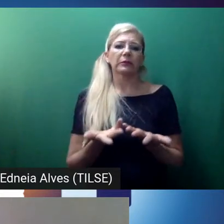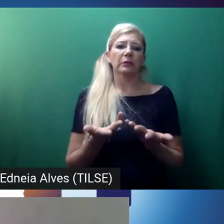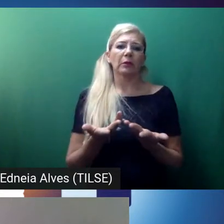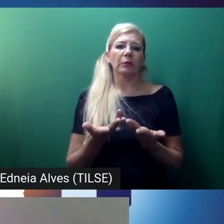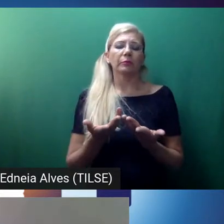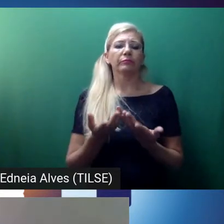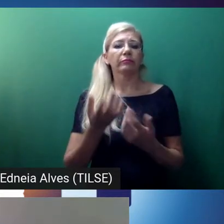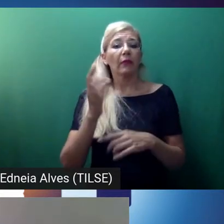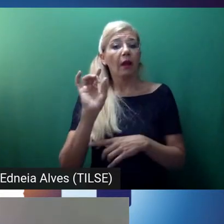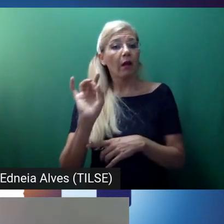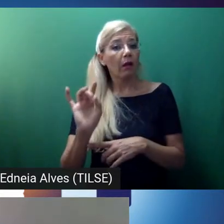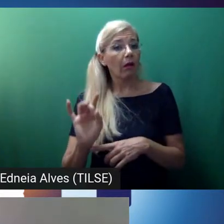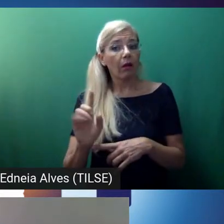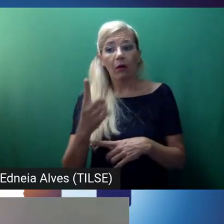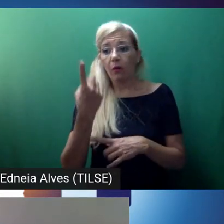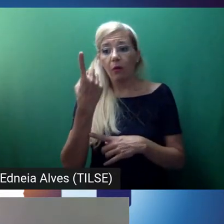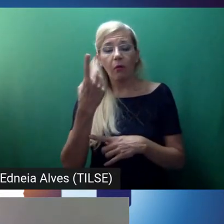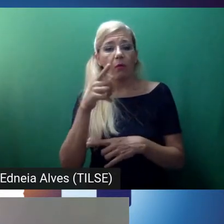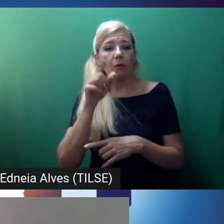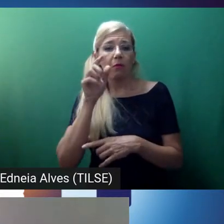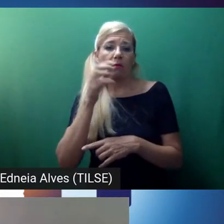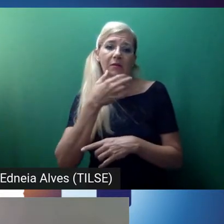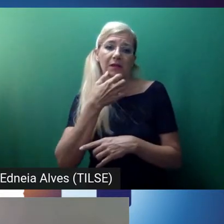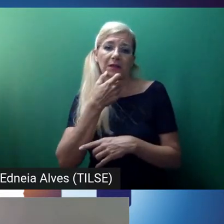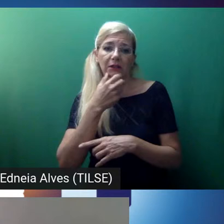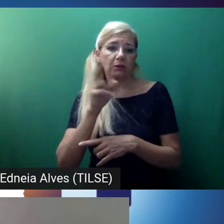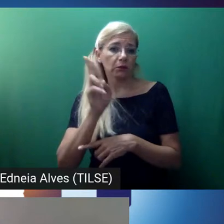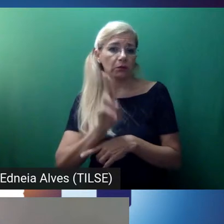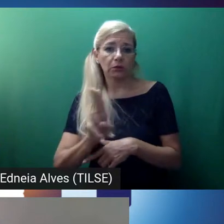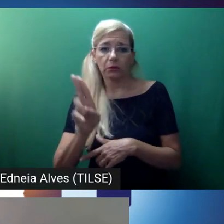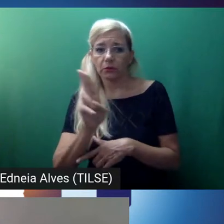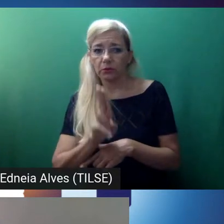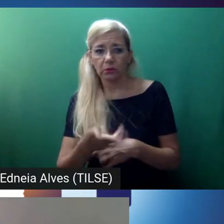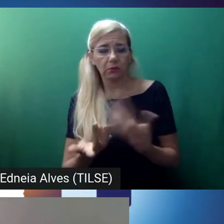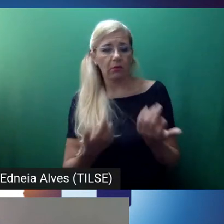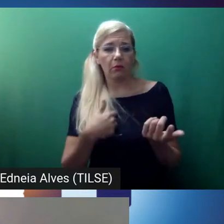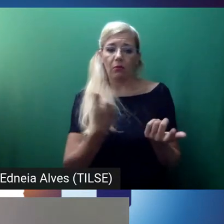English-only initiatives saying, okay, you cannot use